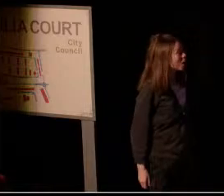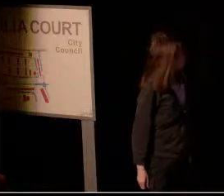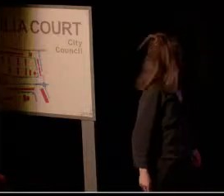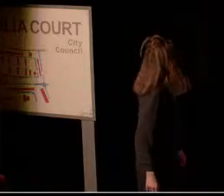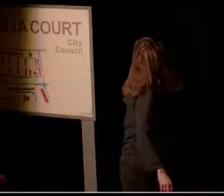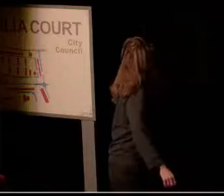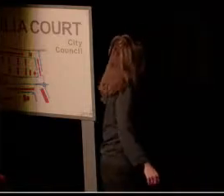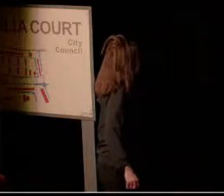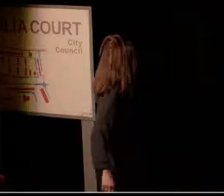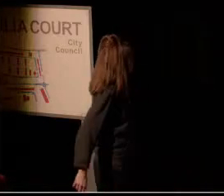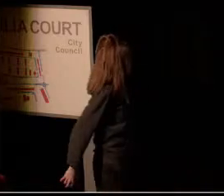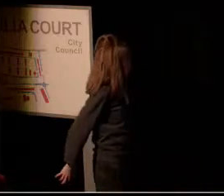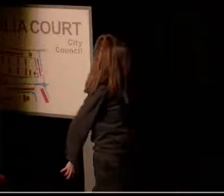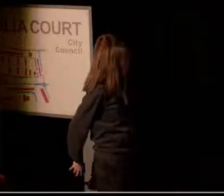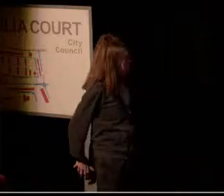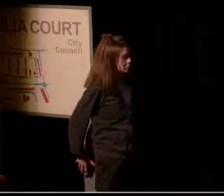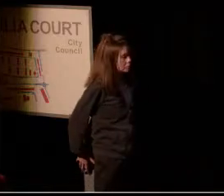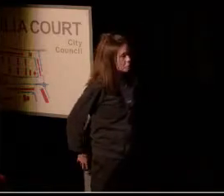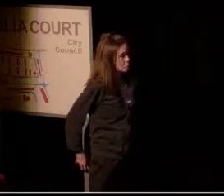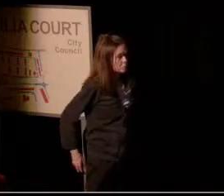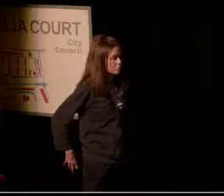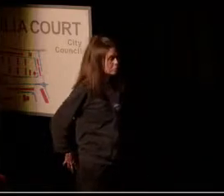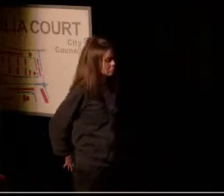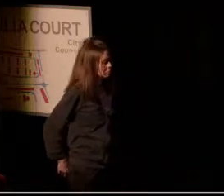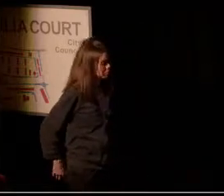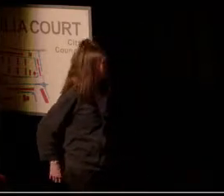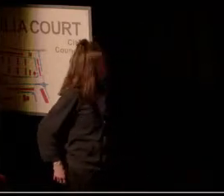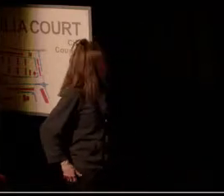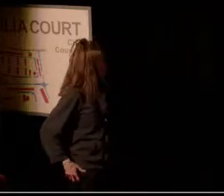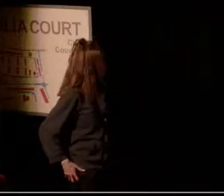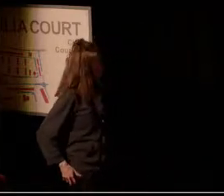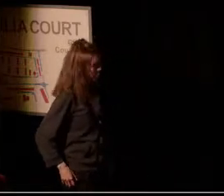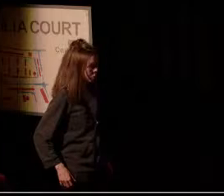Oh, sit down. Yeah. Sorry.